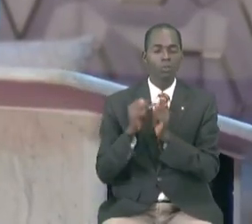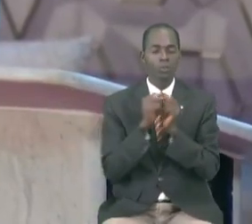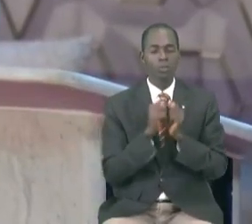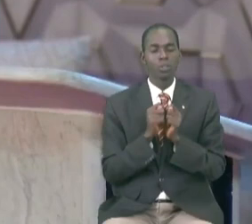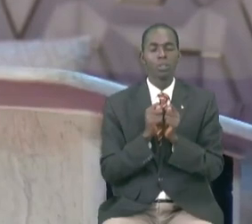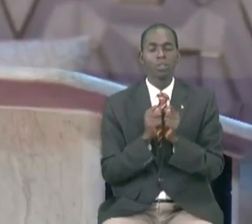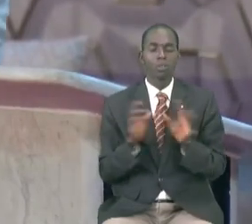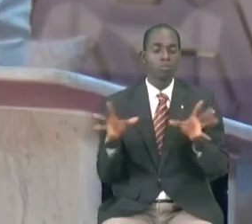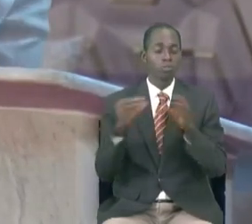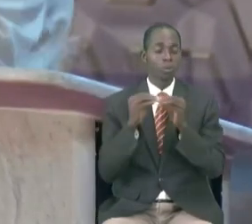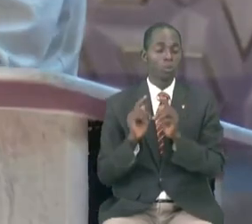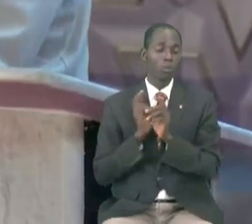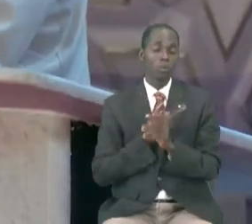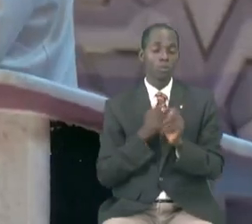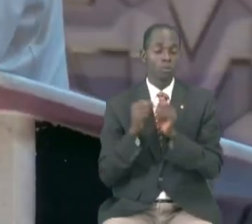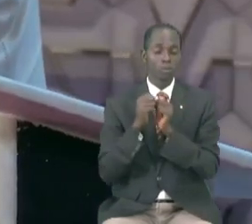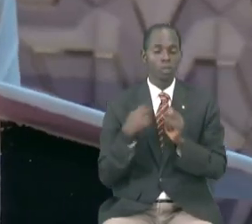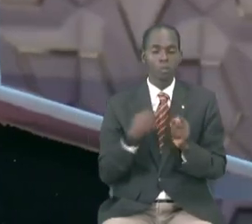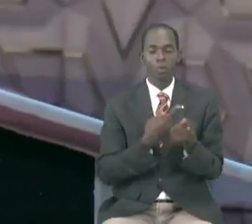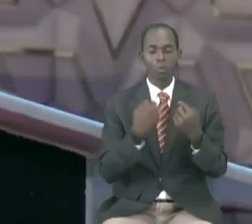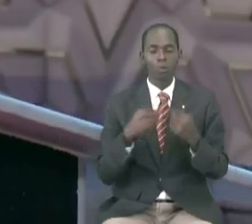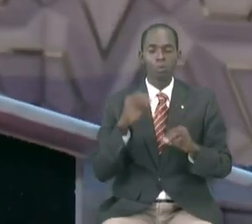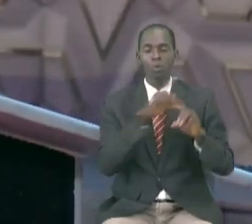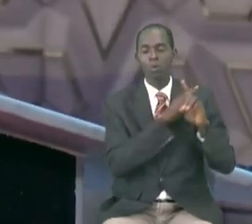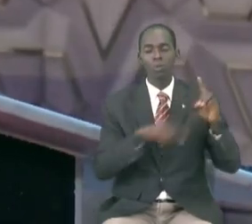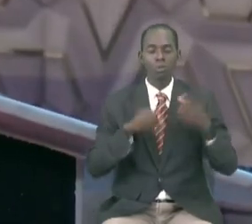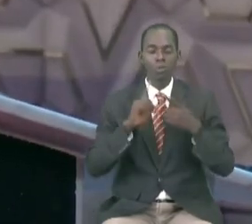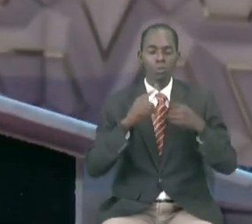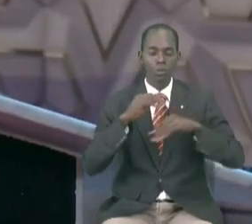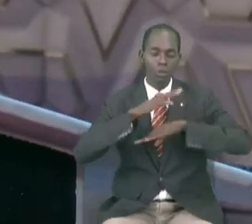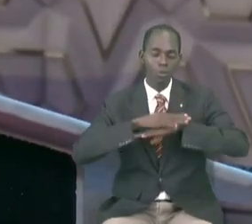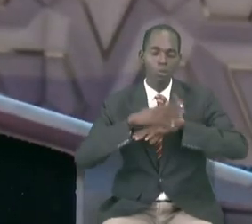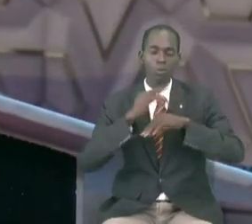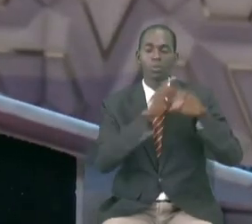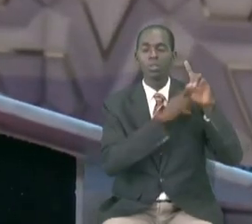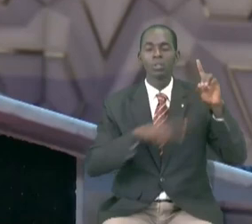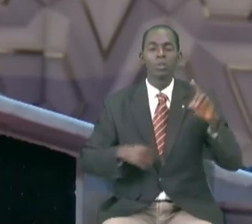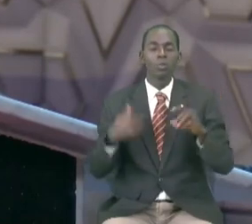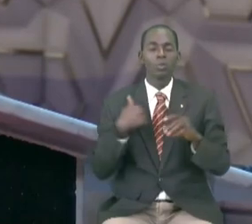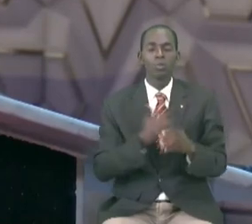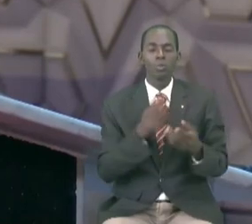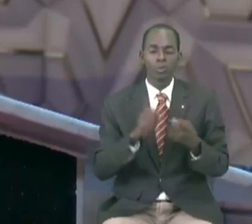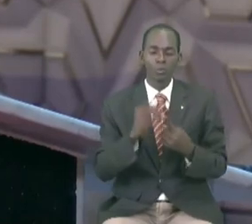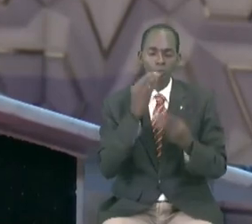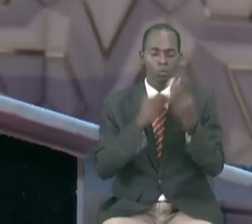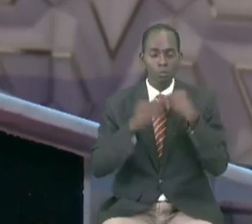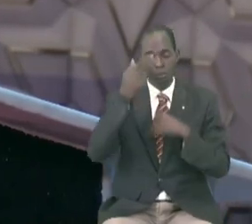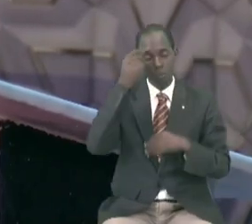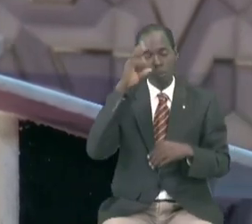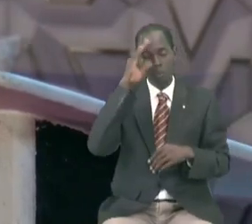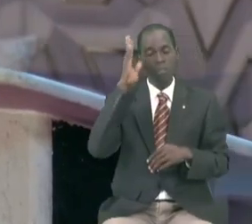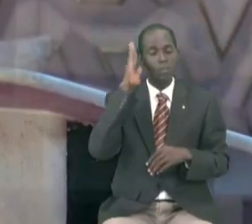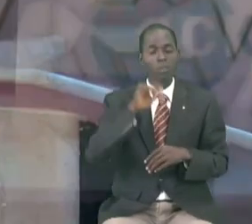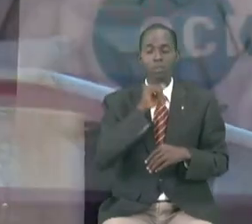by bread alone, but by every word that proceeds forth out of the mouth of the Lord.